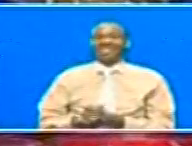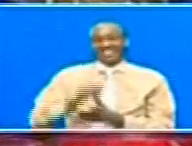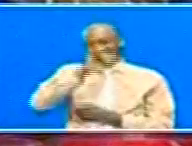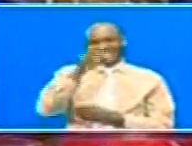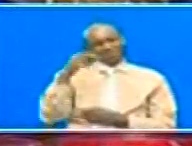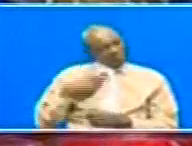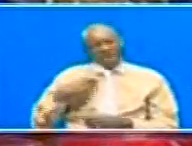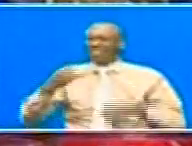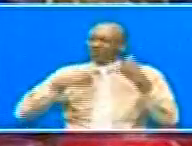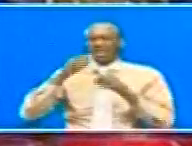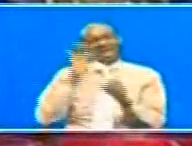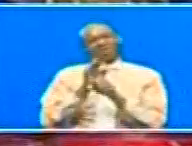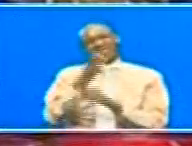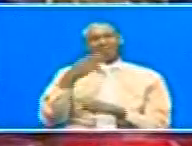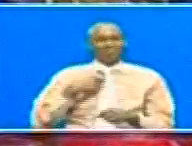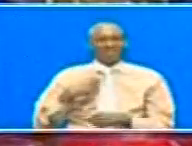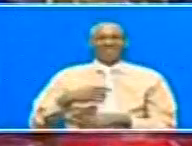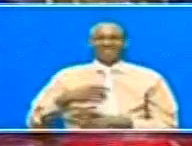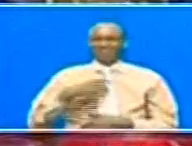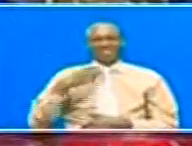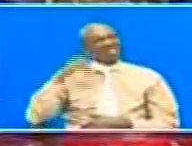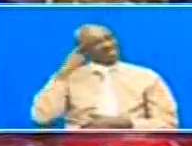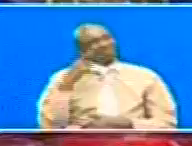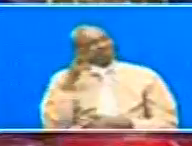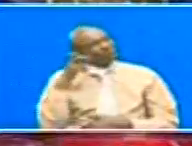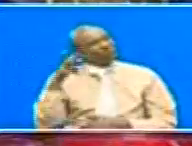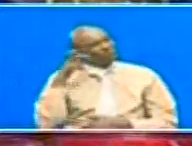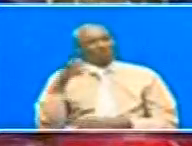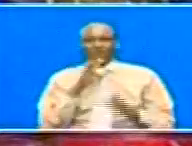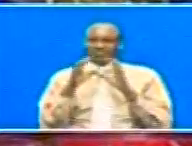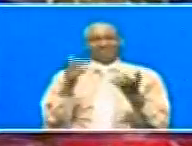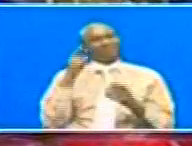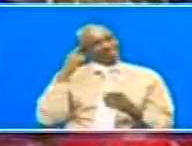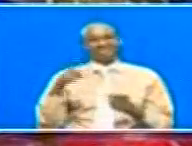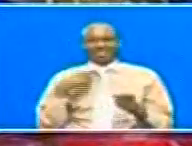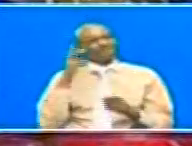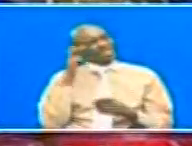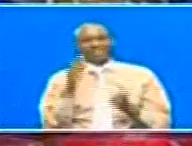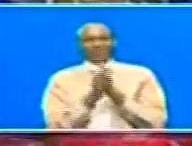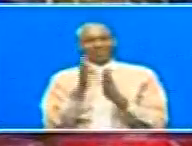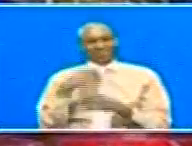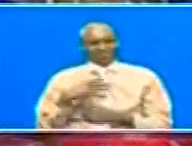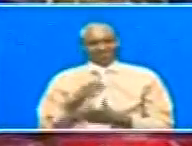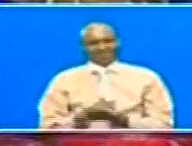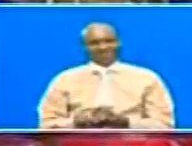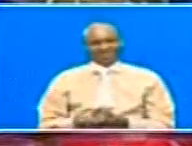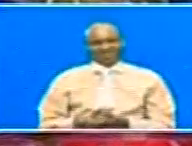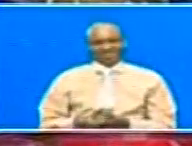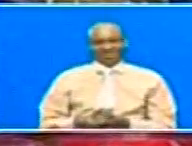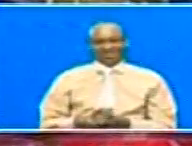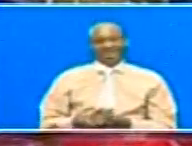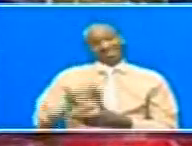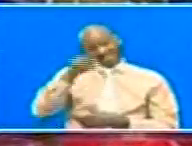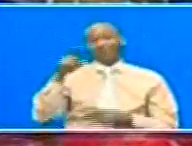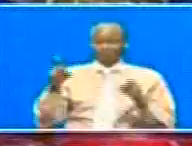are having too much fun on the bench. I feel like I'm eavesdropping on a conversation. A legend right there. She will be a